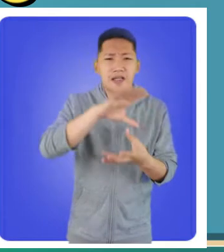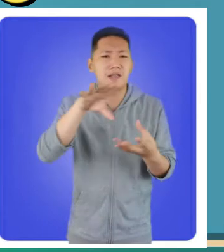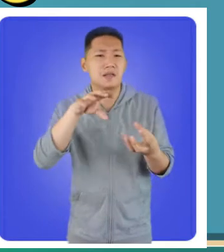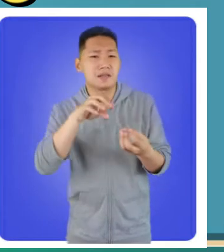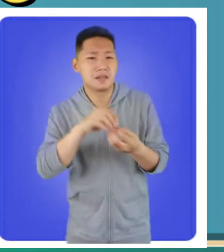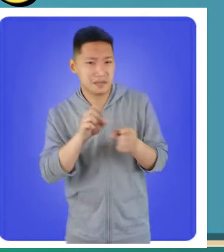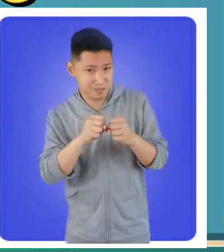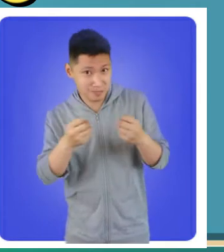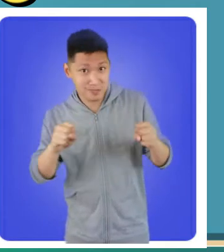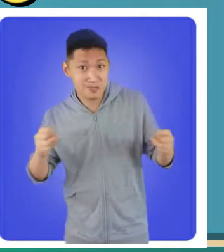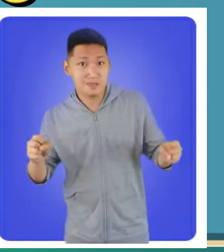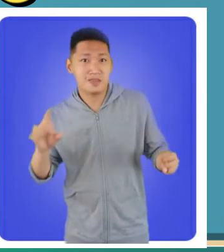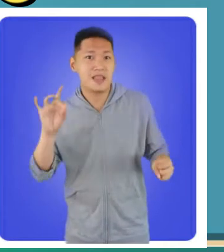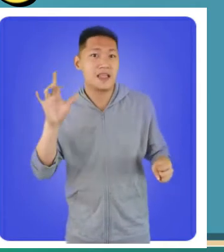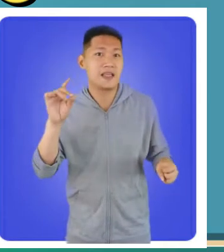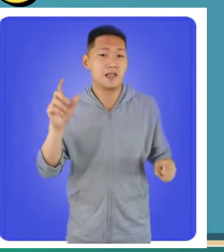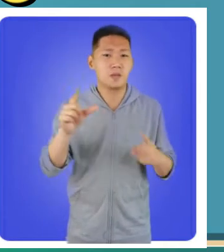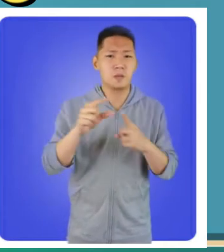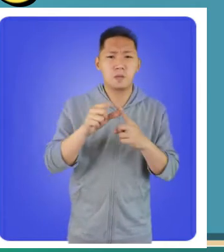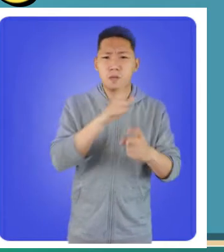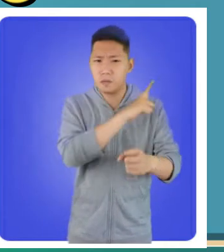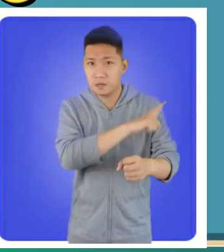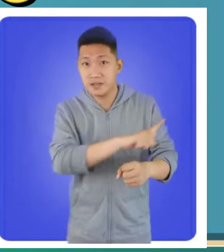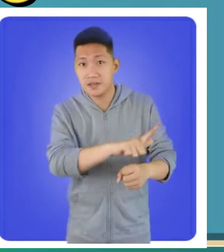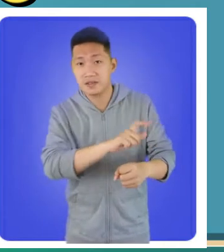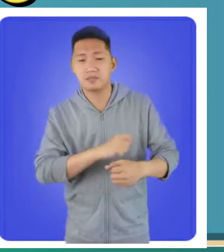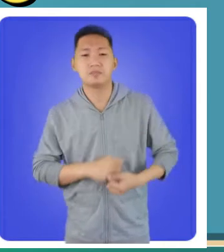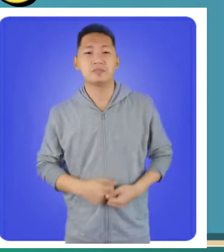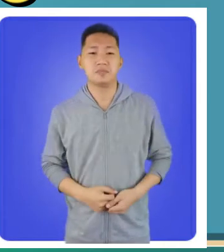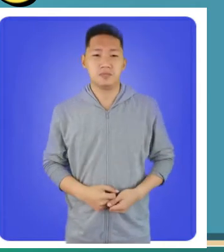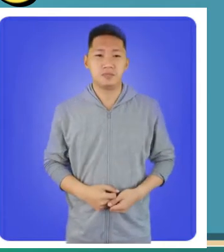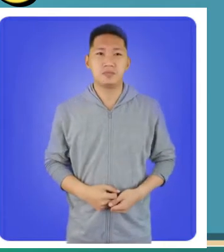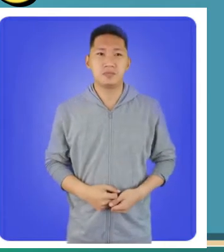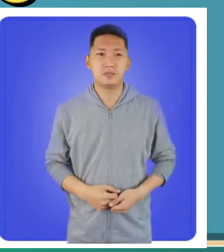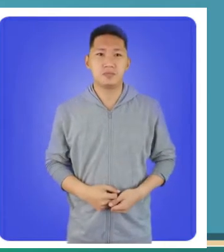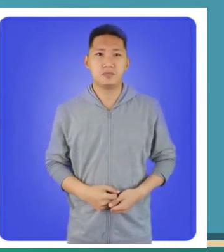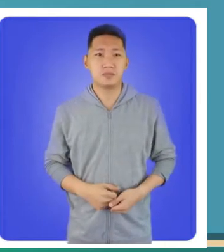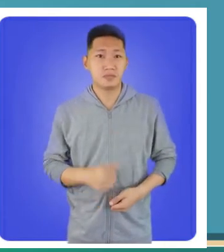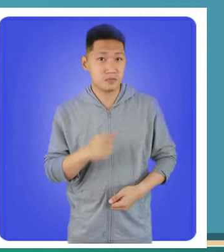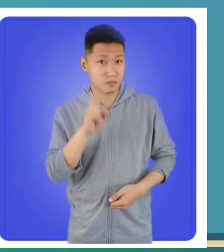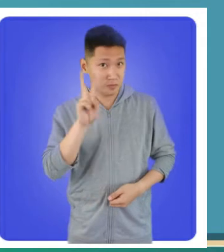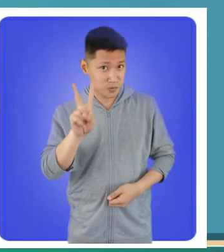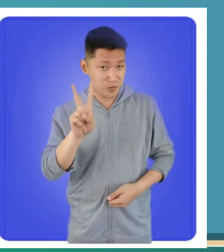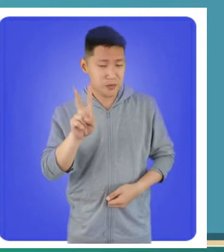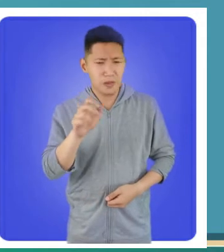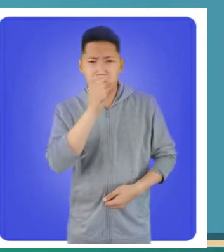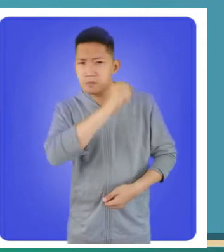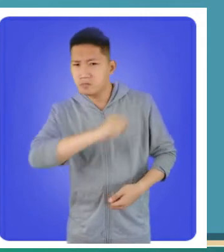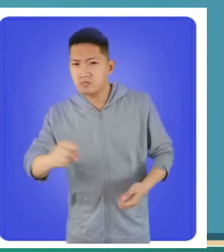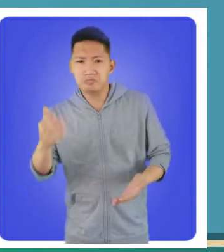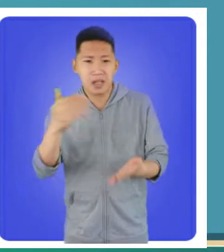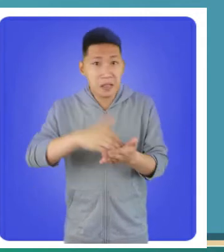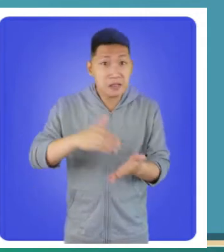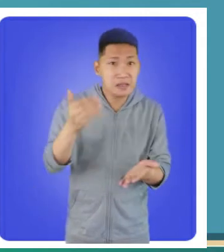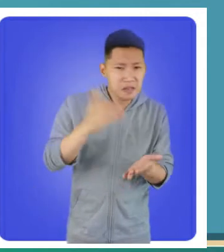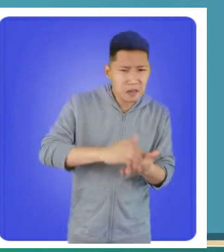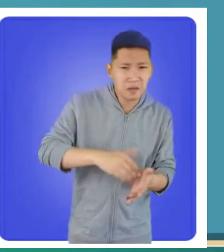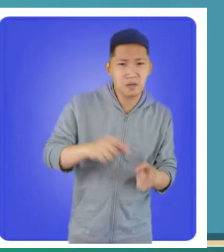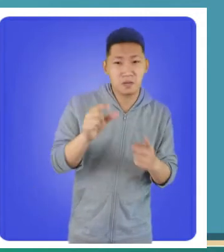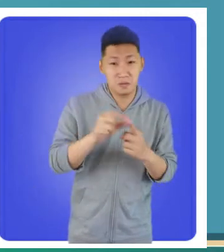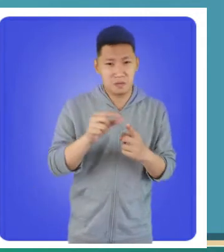on average, a sentence is 18 words long. 2. Avoid